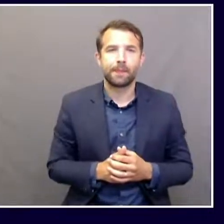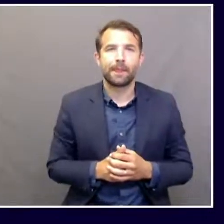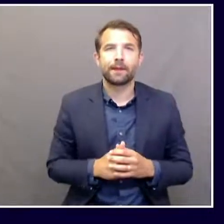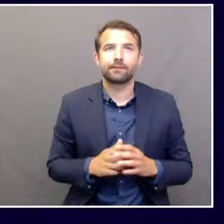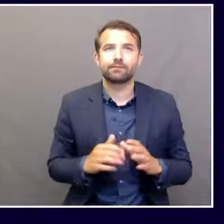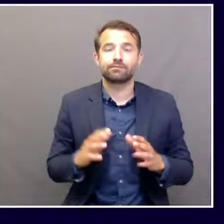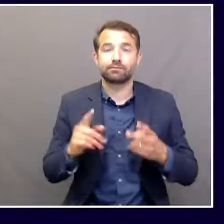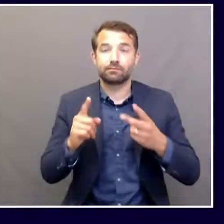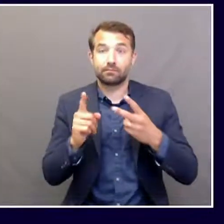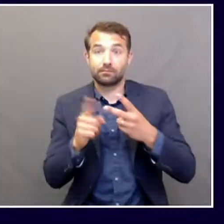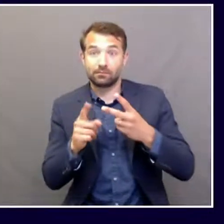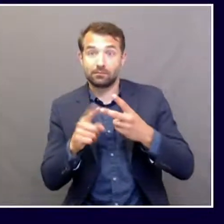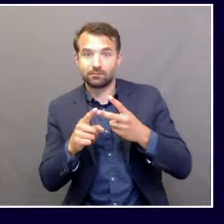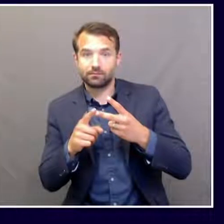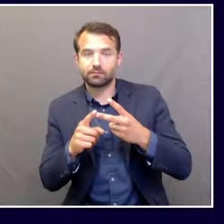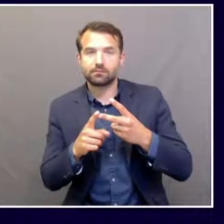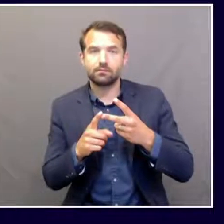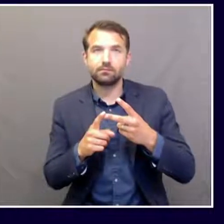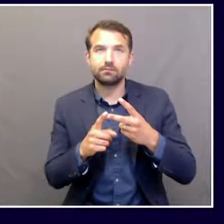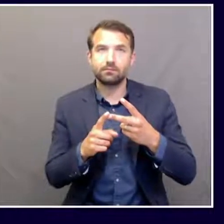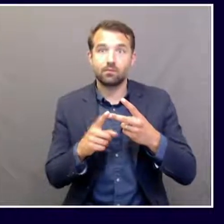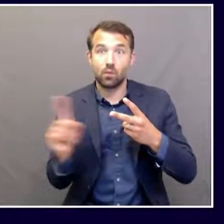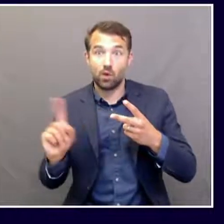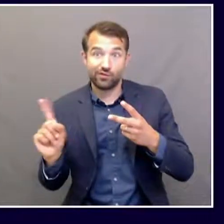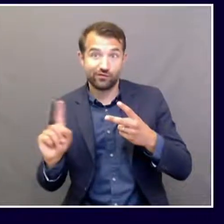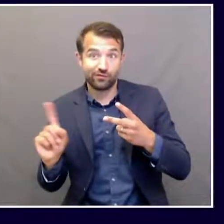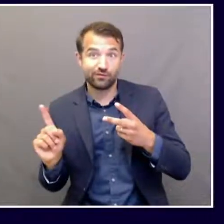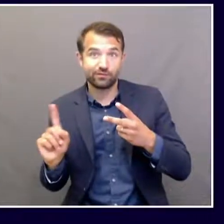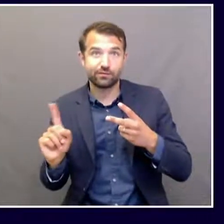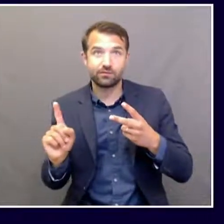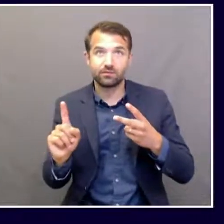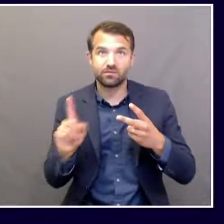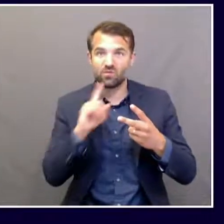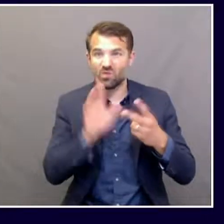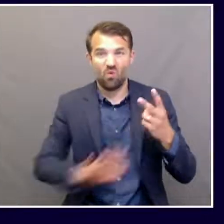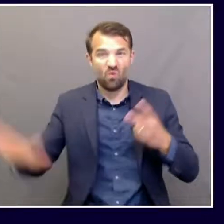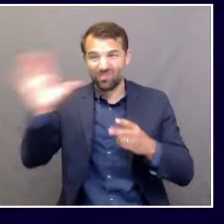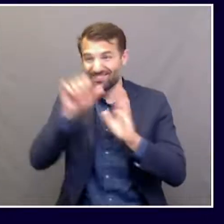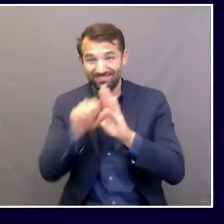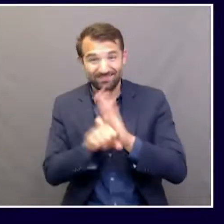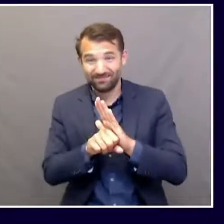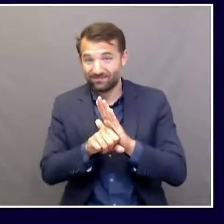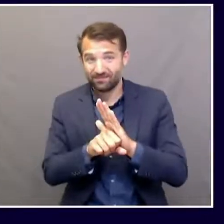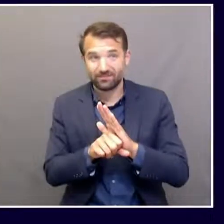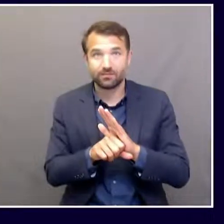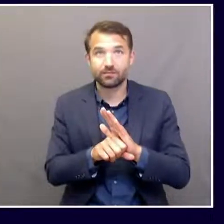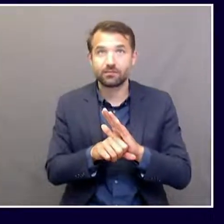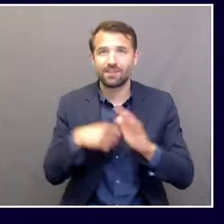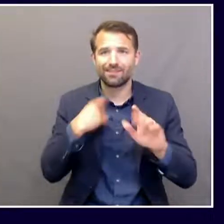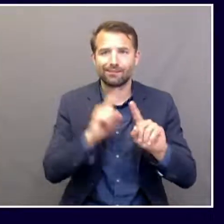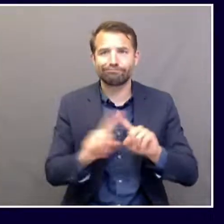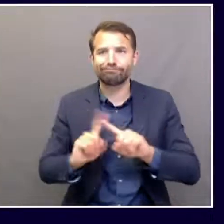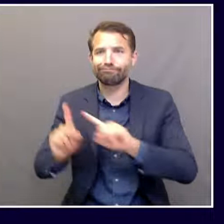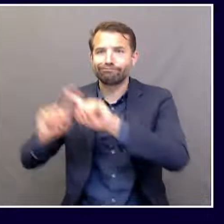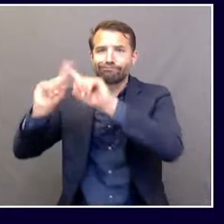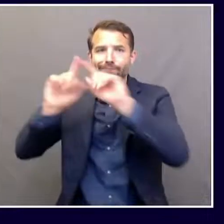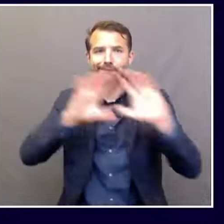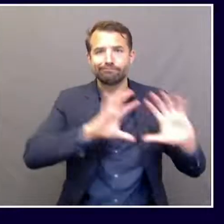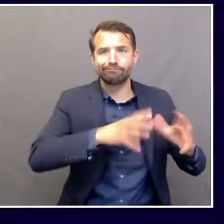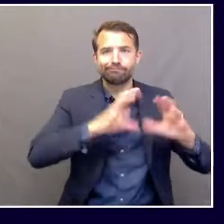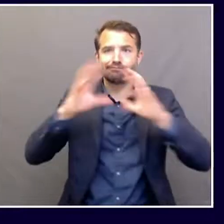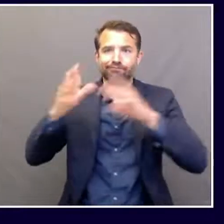quite diverse group that's put in requests for these pop-up clinics, which we've been able to honor. Some have been houses of